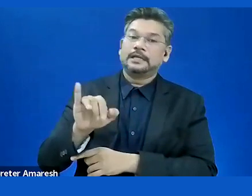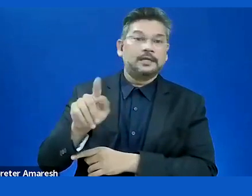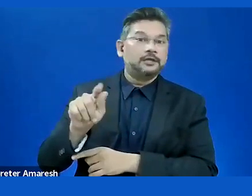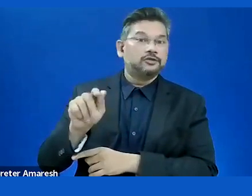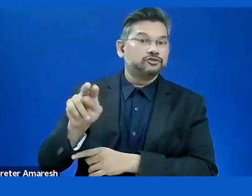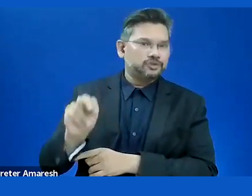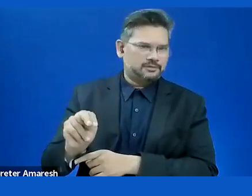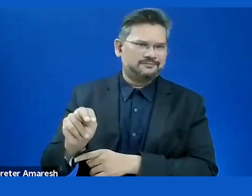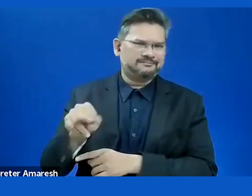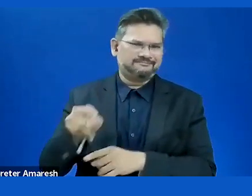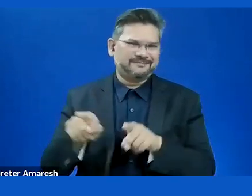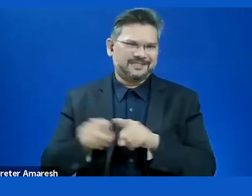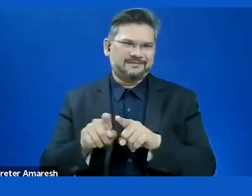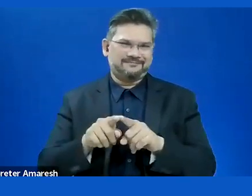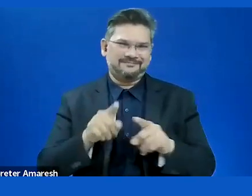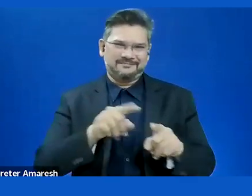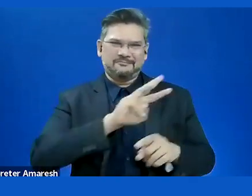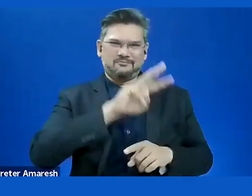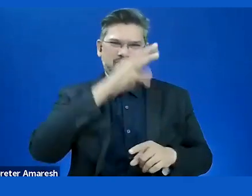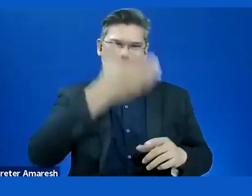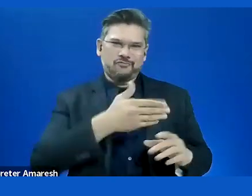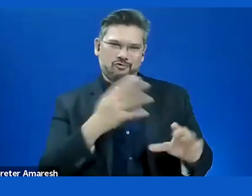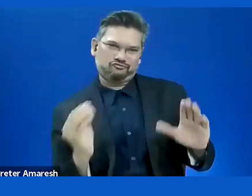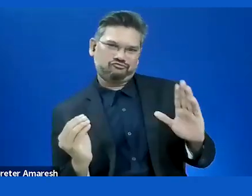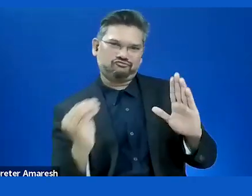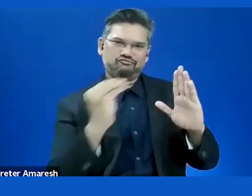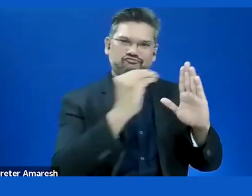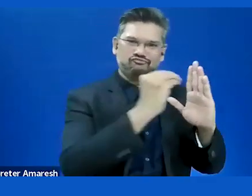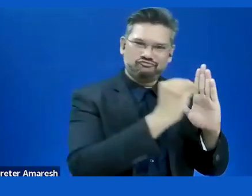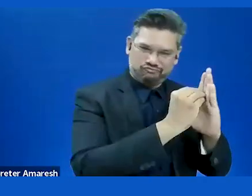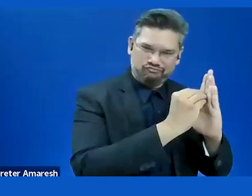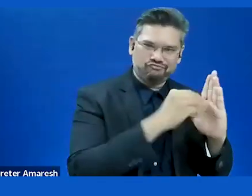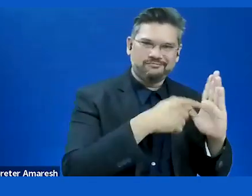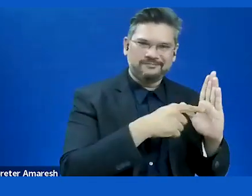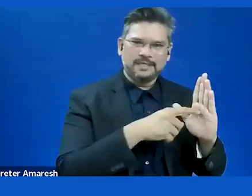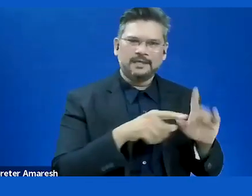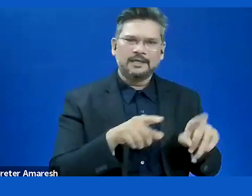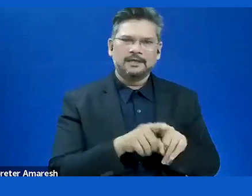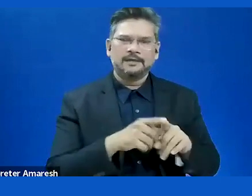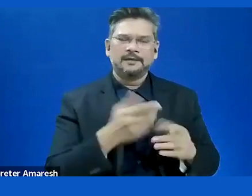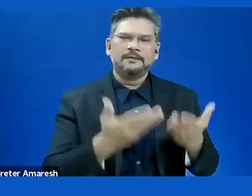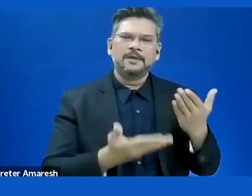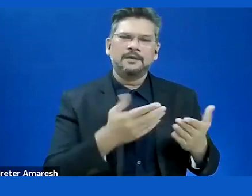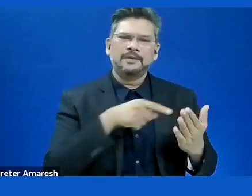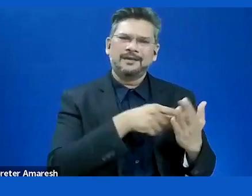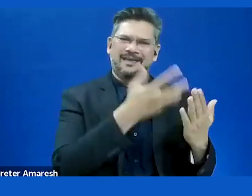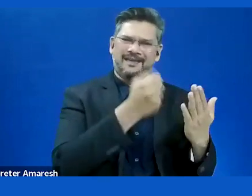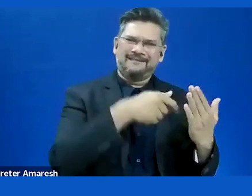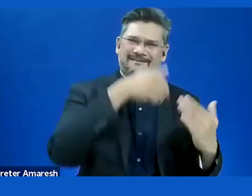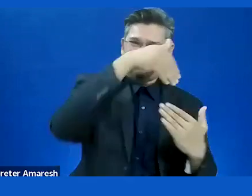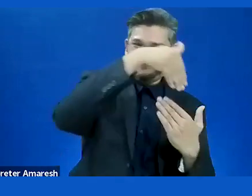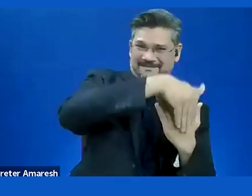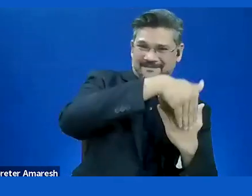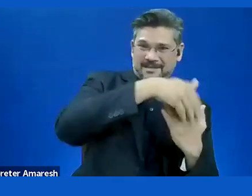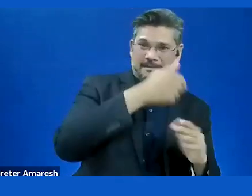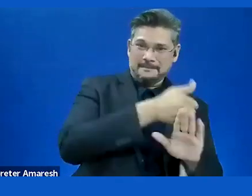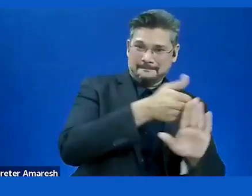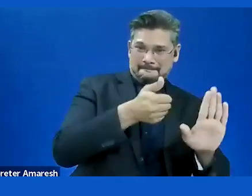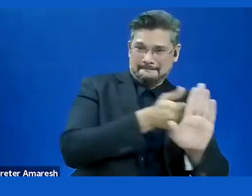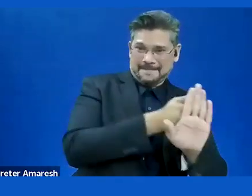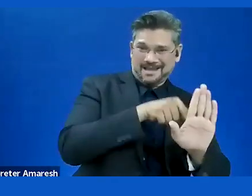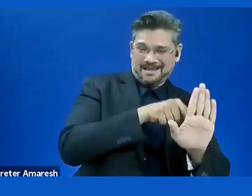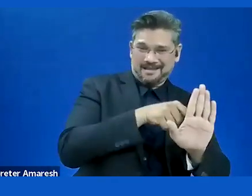where I pushed for this and said, I think there are things that are in WCAG, in the standards, that we require people to build into